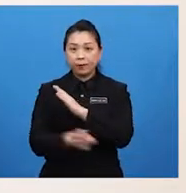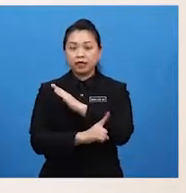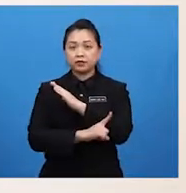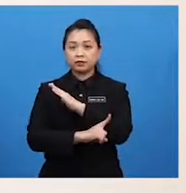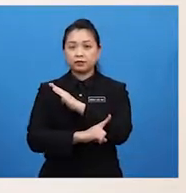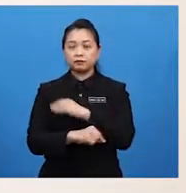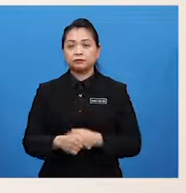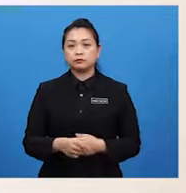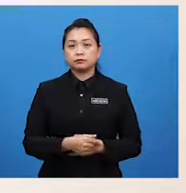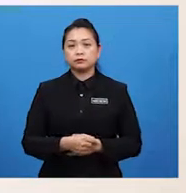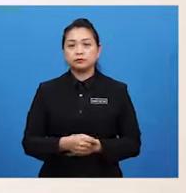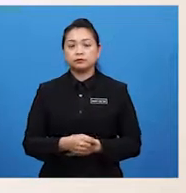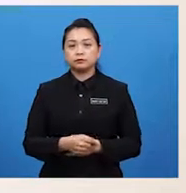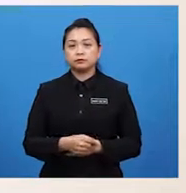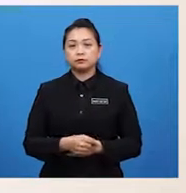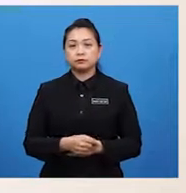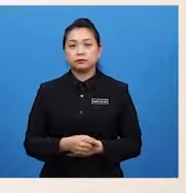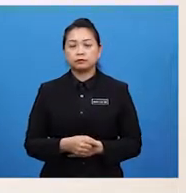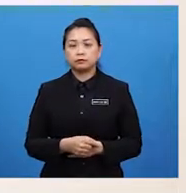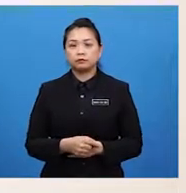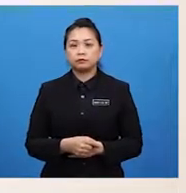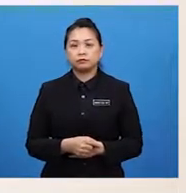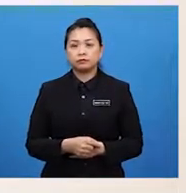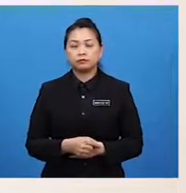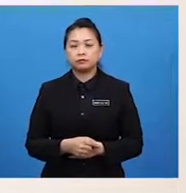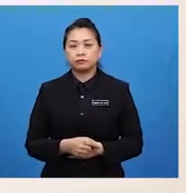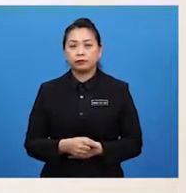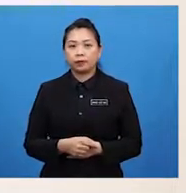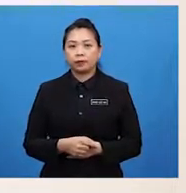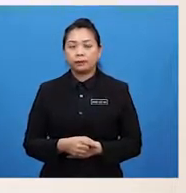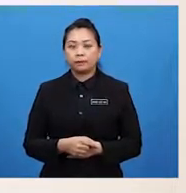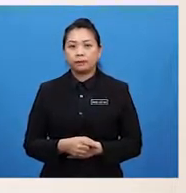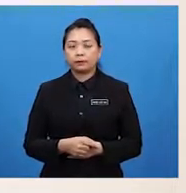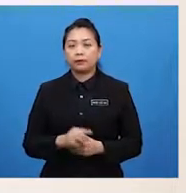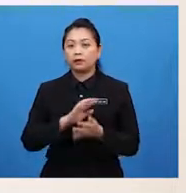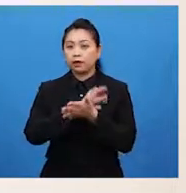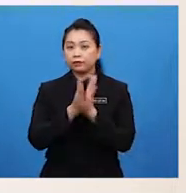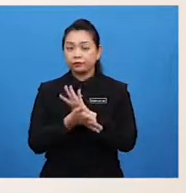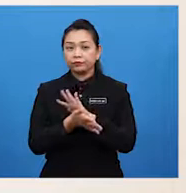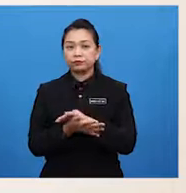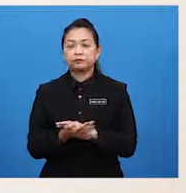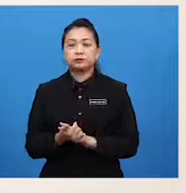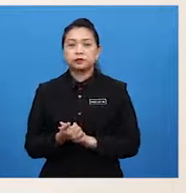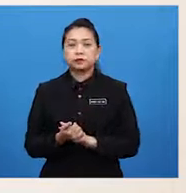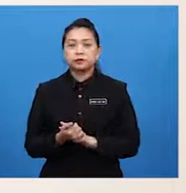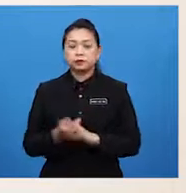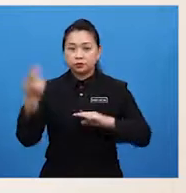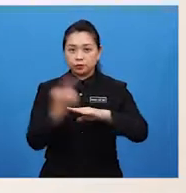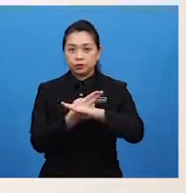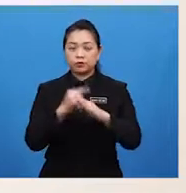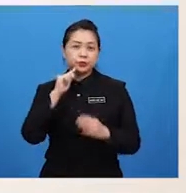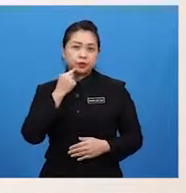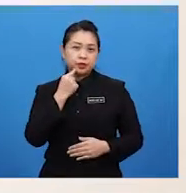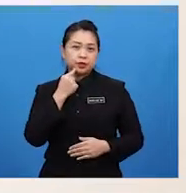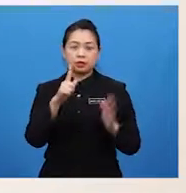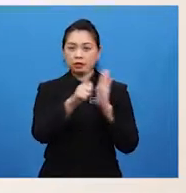causes financial loss and bad press. Therefore, implementing stricter